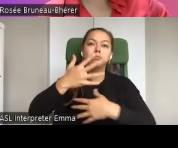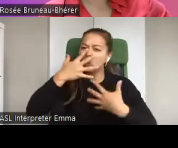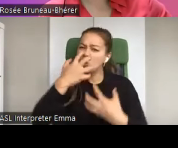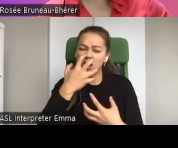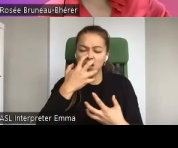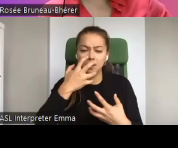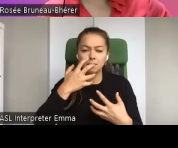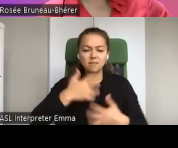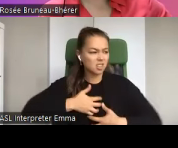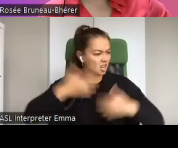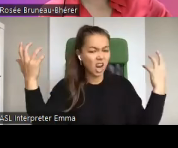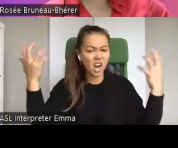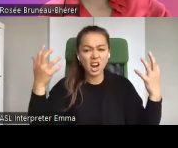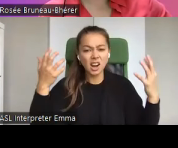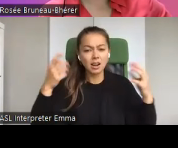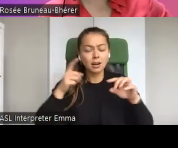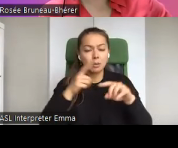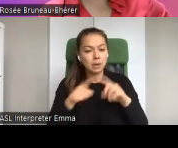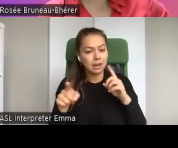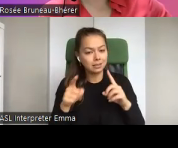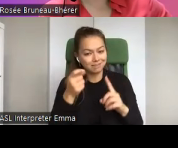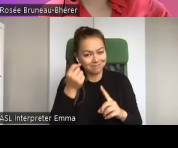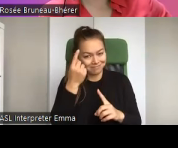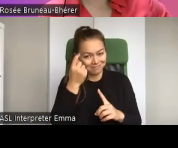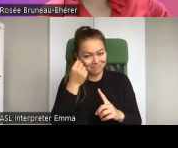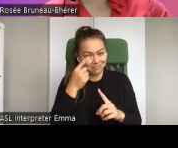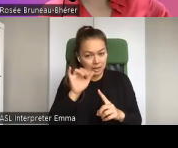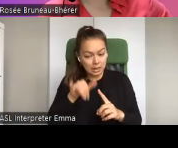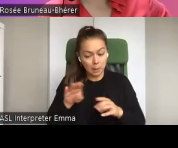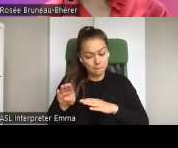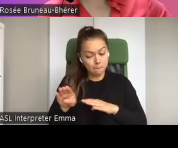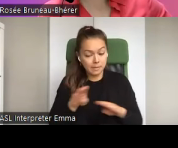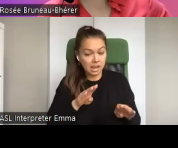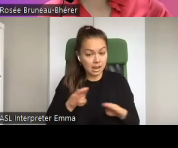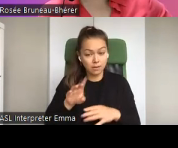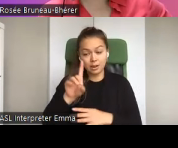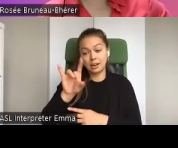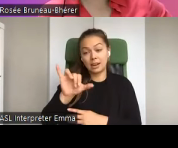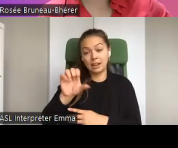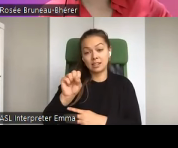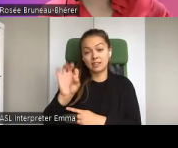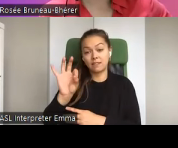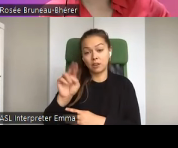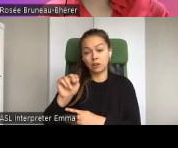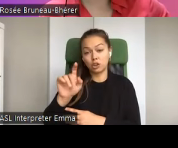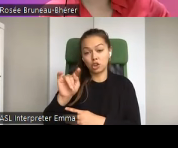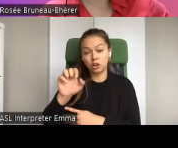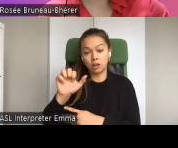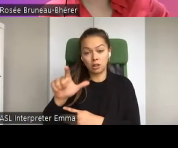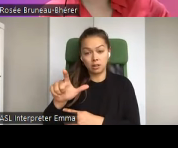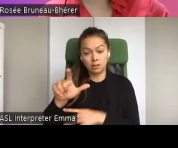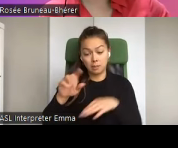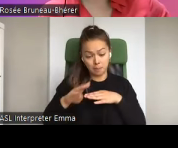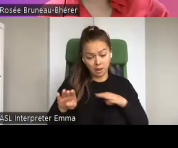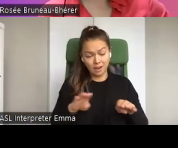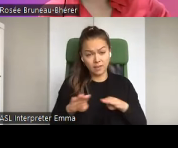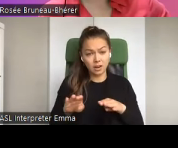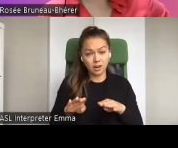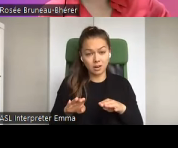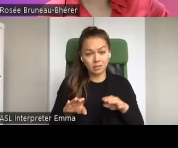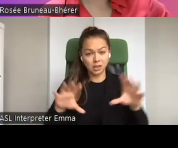because, as you can see, that's one area among 9 areas. It's not the only areas, but that's what's important to remember when we're dealing with these